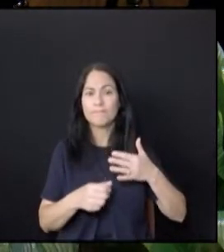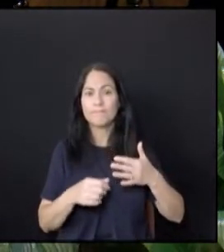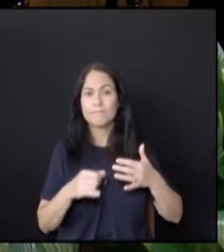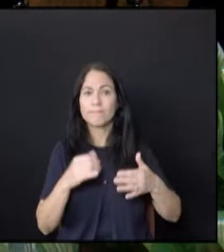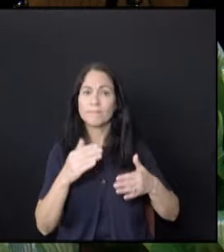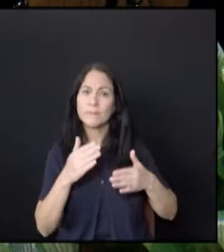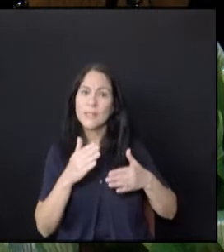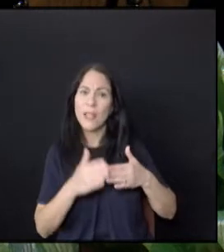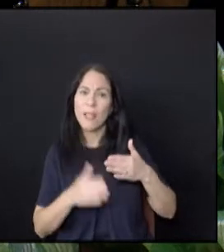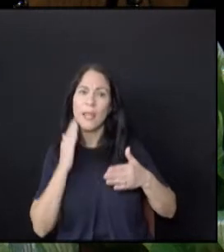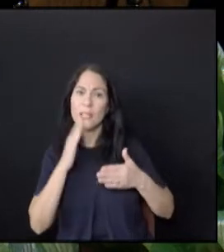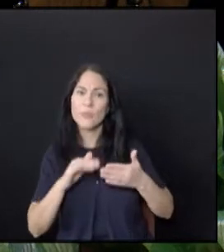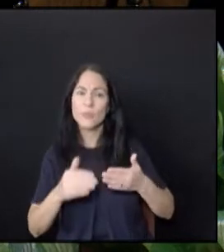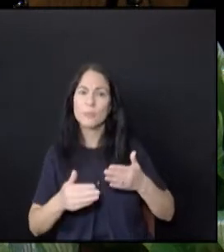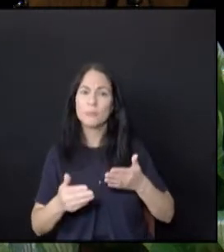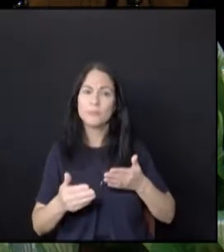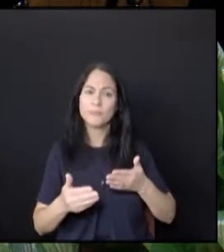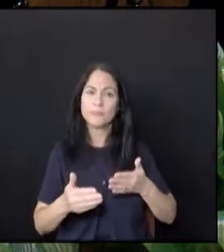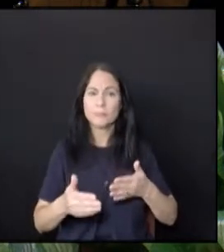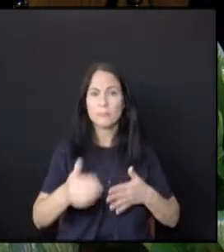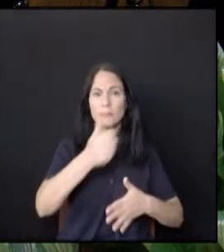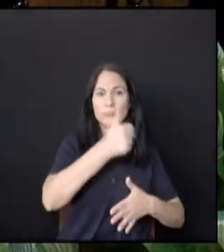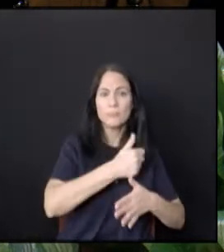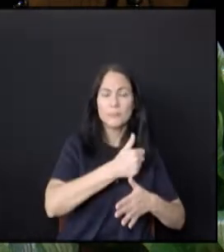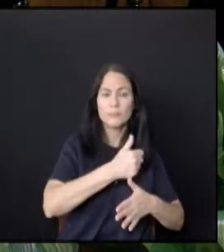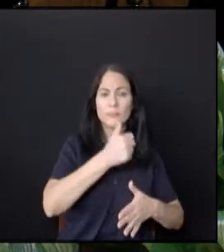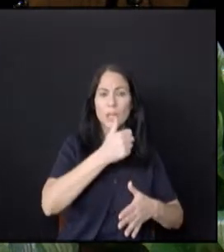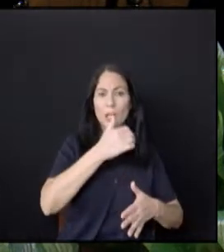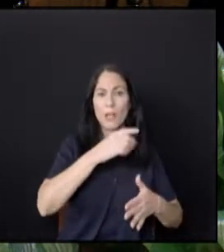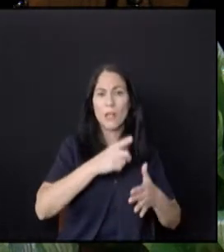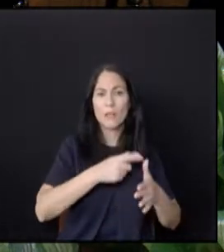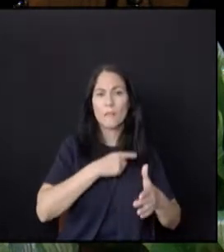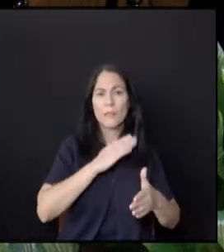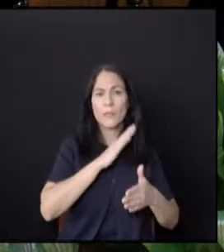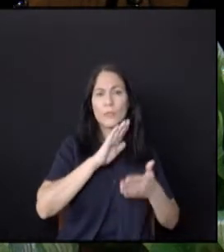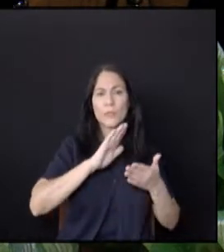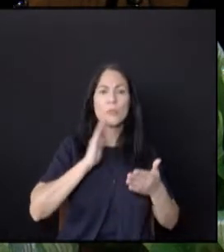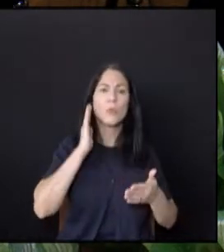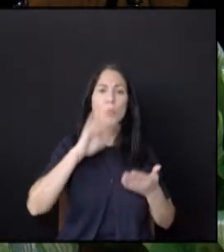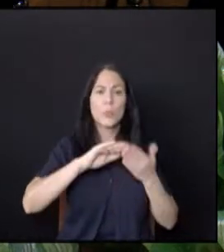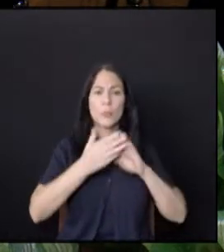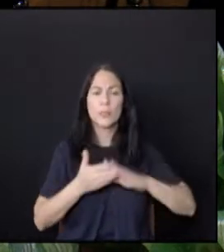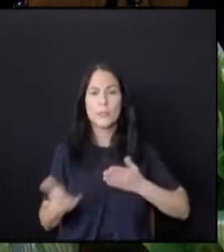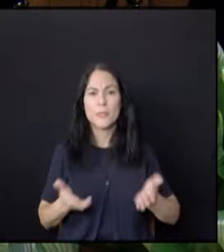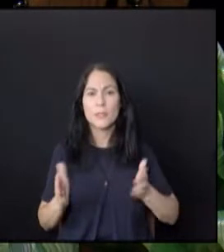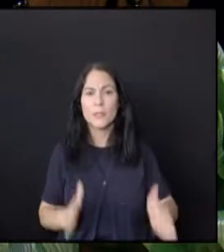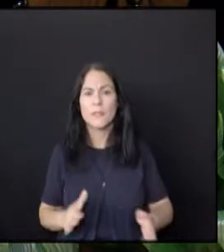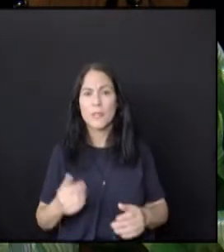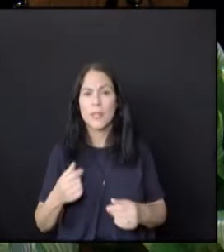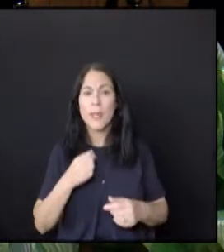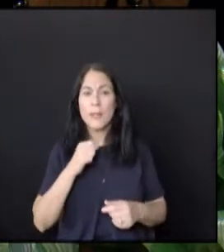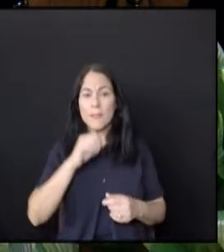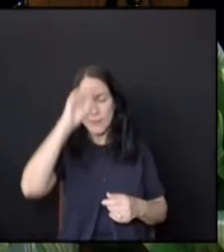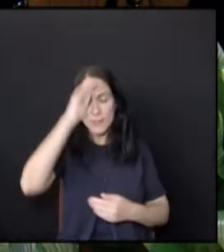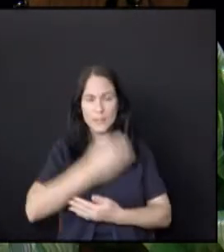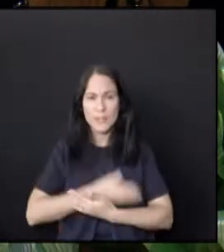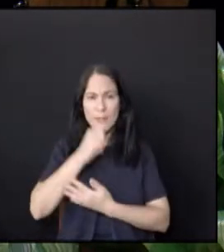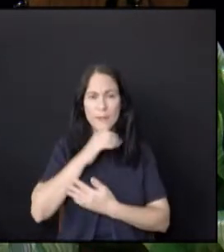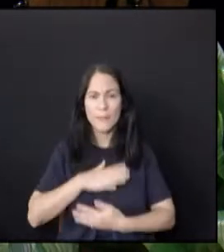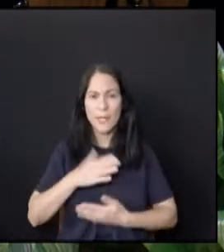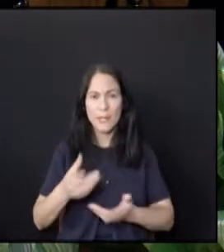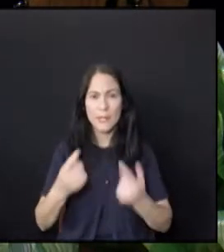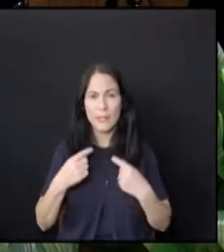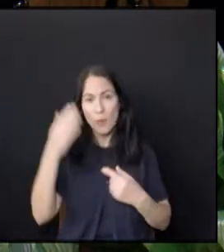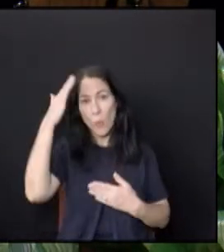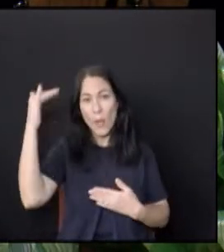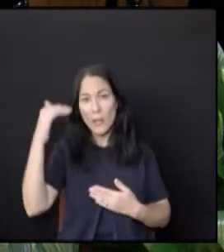Man came to be not to be served, but to serve, and to give his life as a ransom for